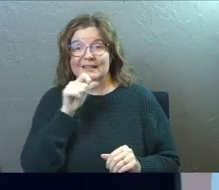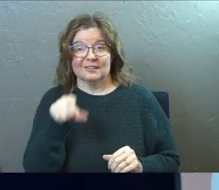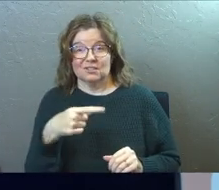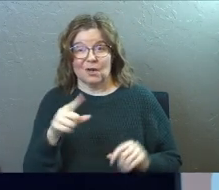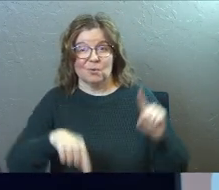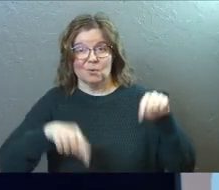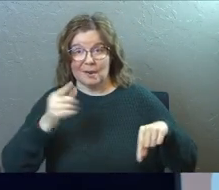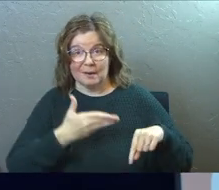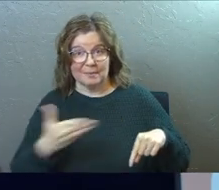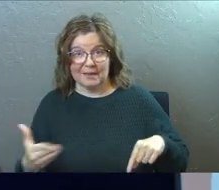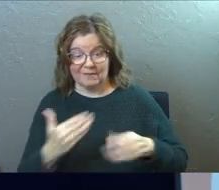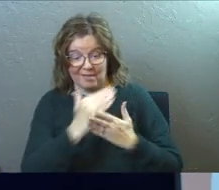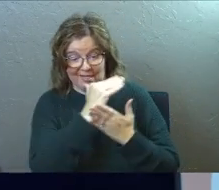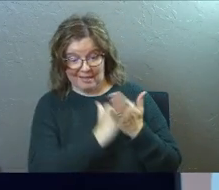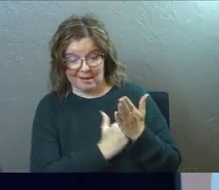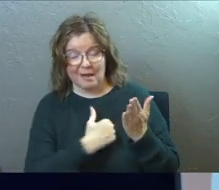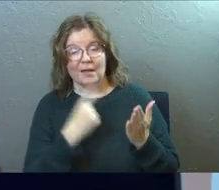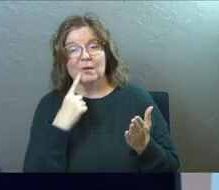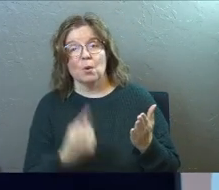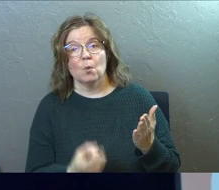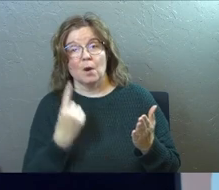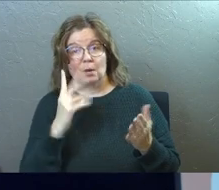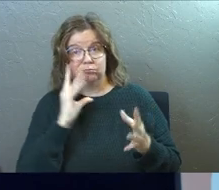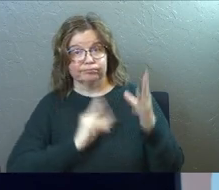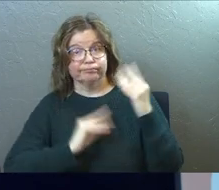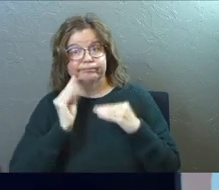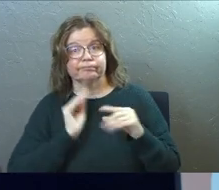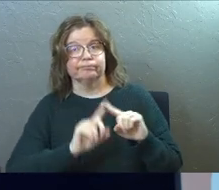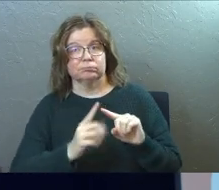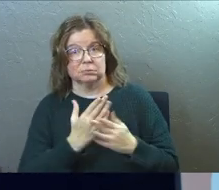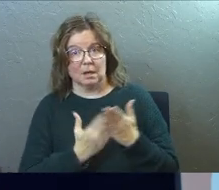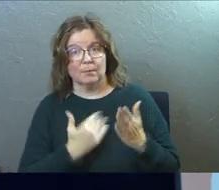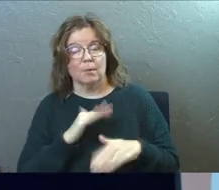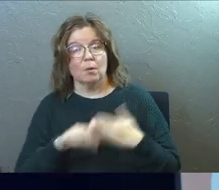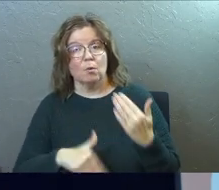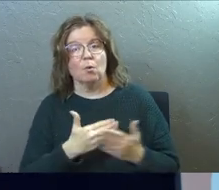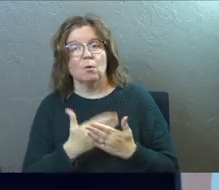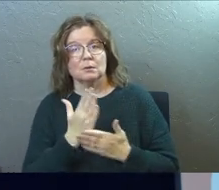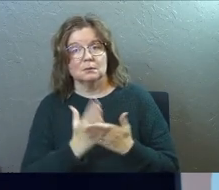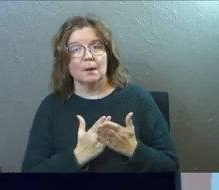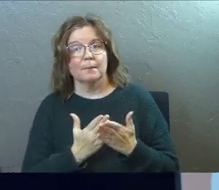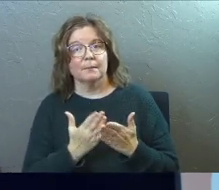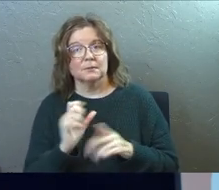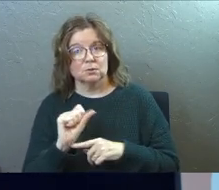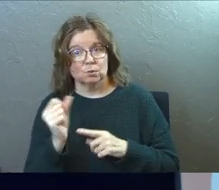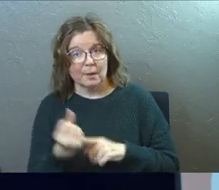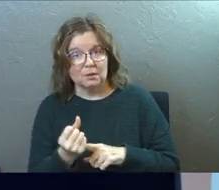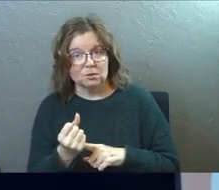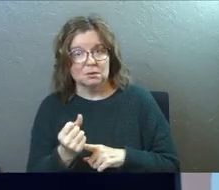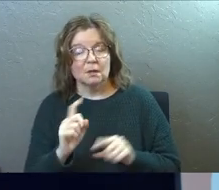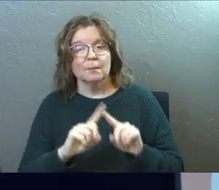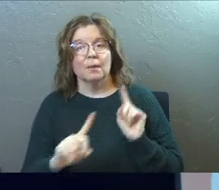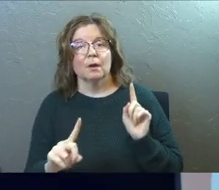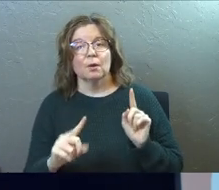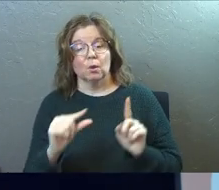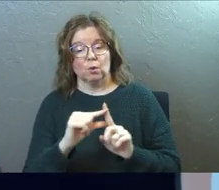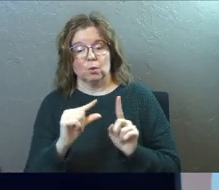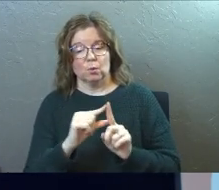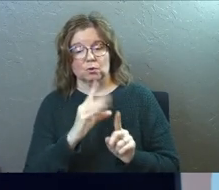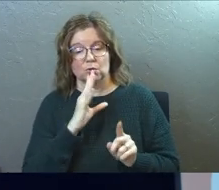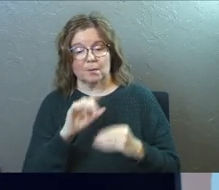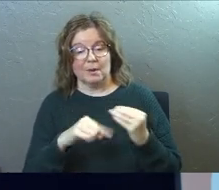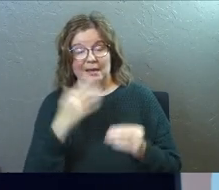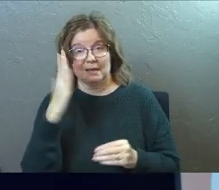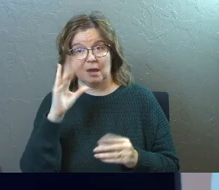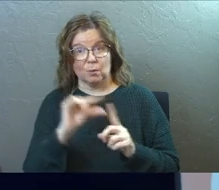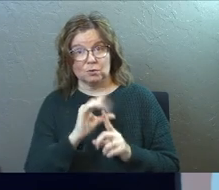not just random things out of that list. I think, one, we've all experienced some of those, probably all of them in certain situations. But the Word talks about